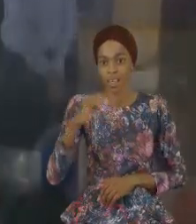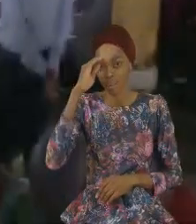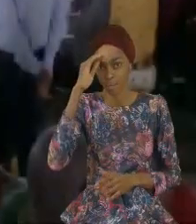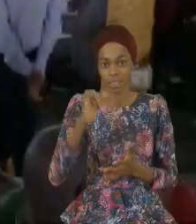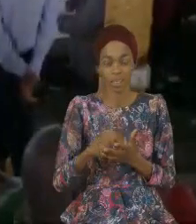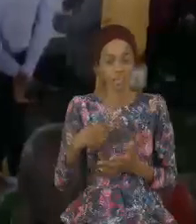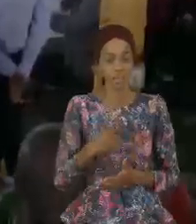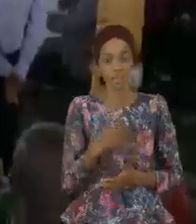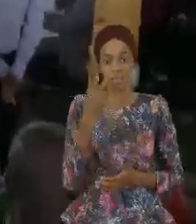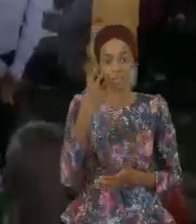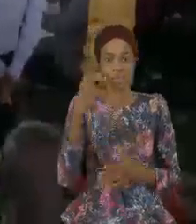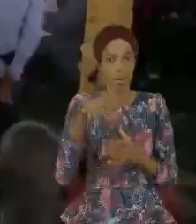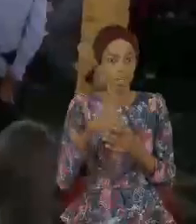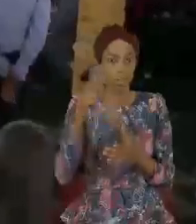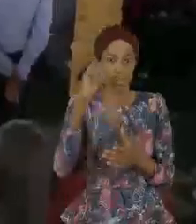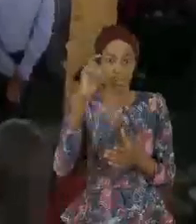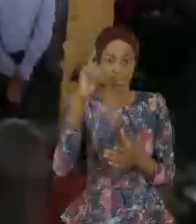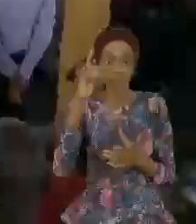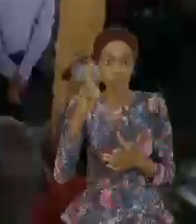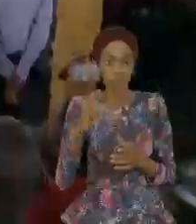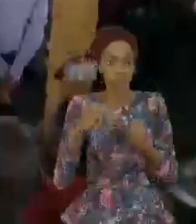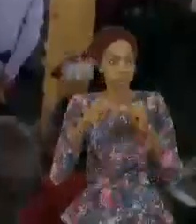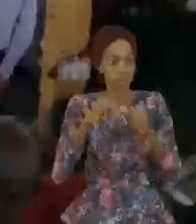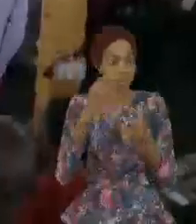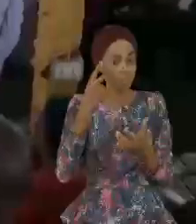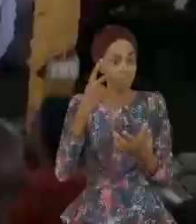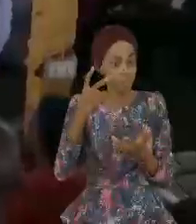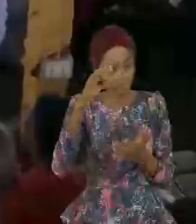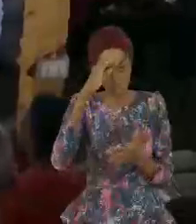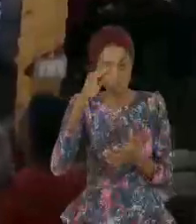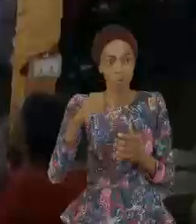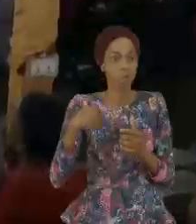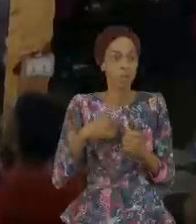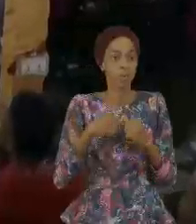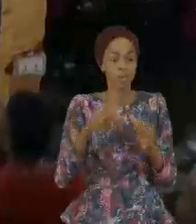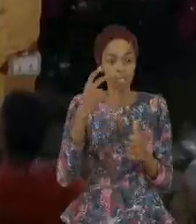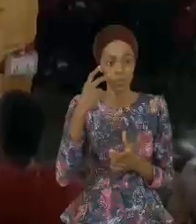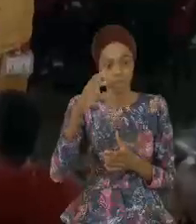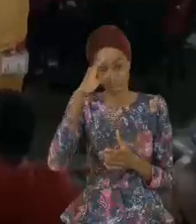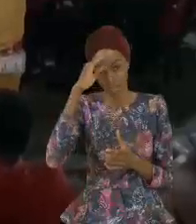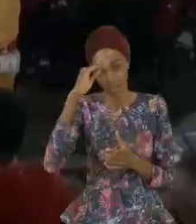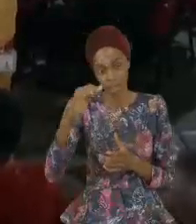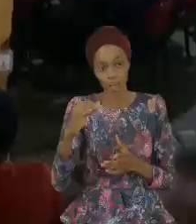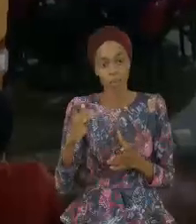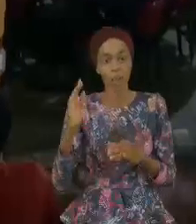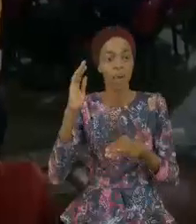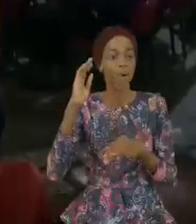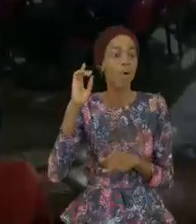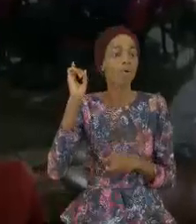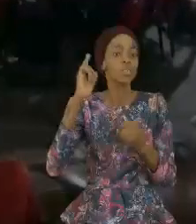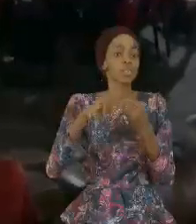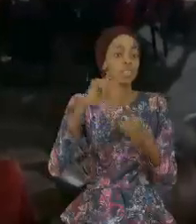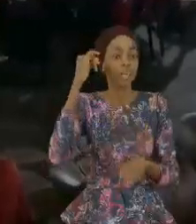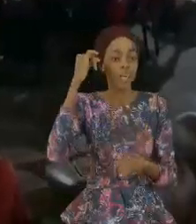in Exodus, and we keep on seeing him, we keep on seeing him, and we keep on seeing him until the last book of